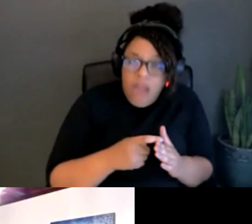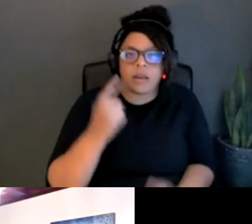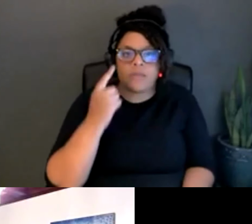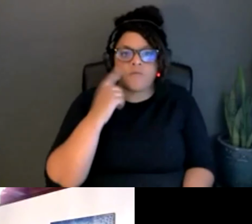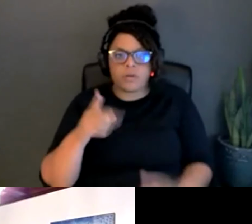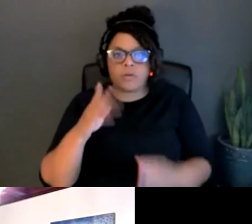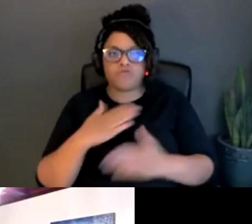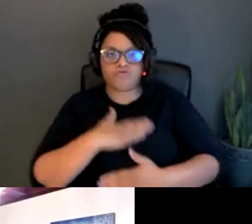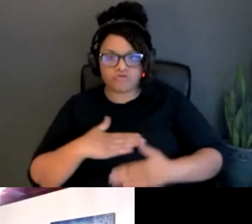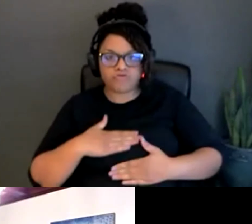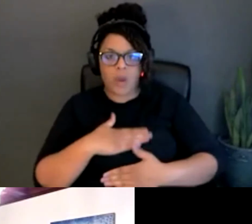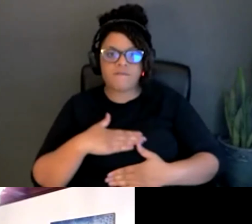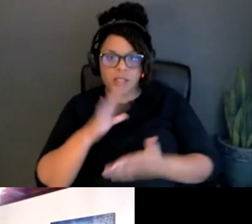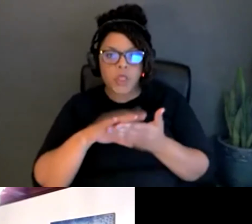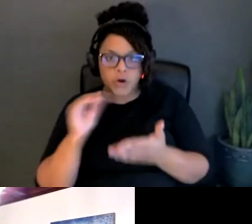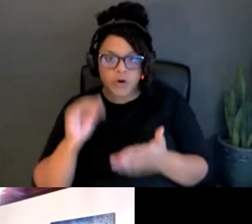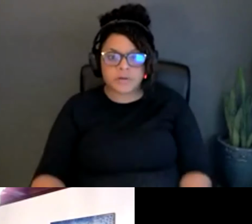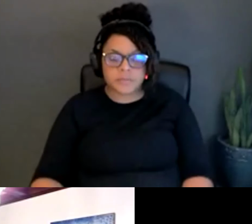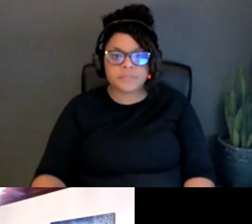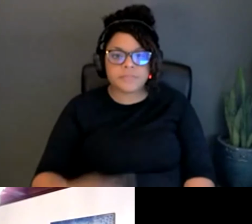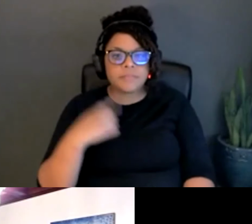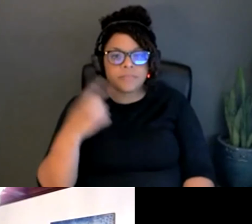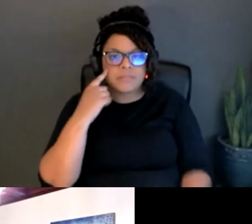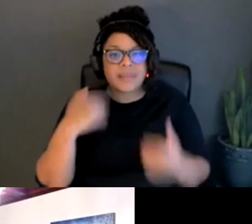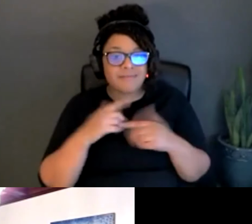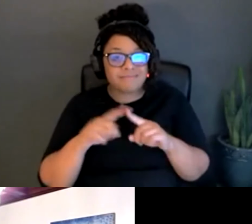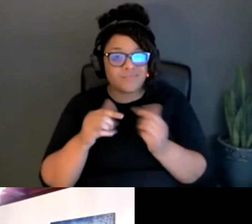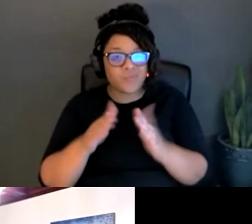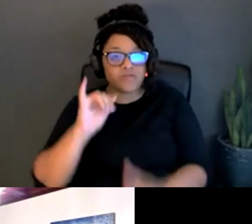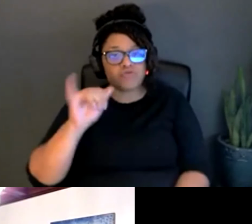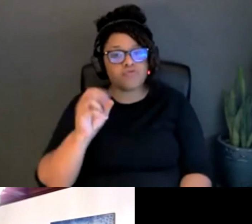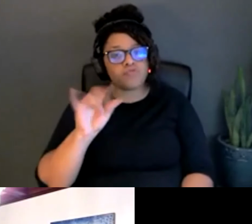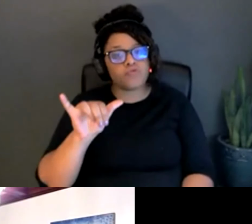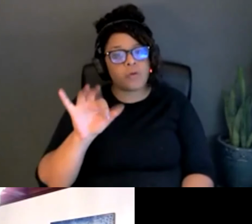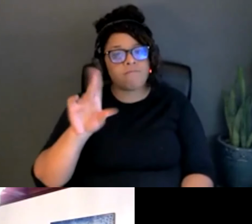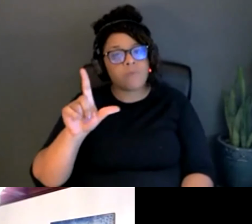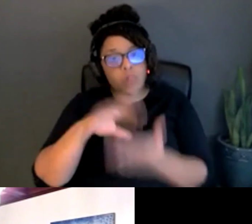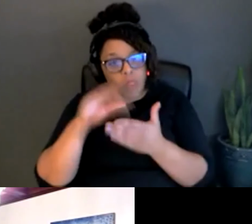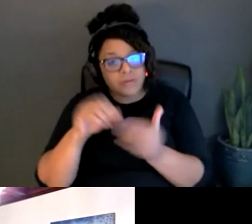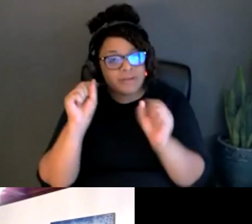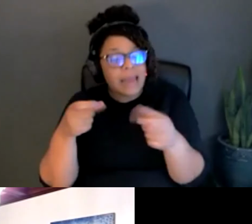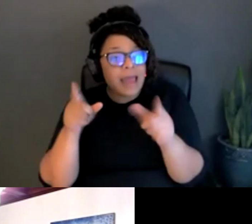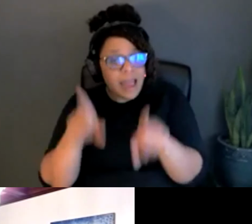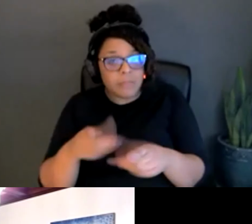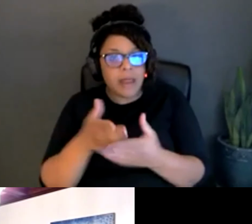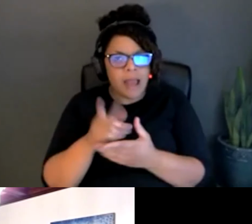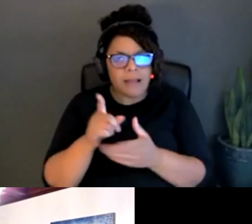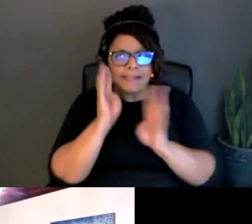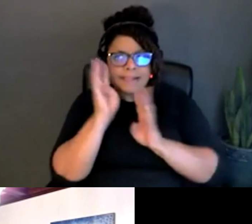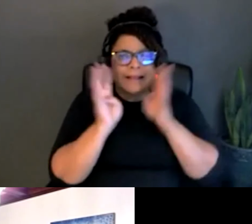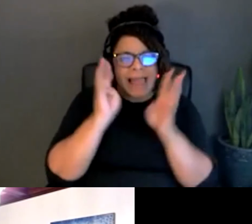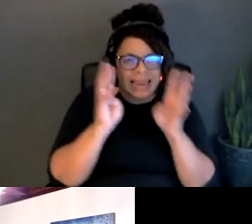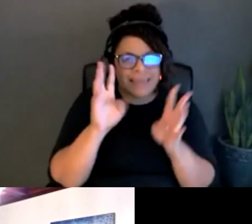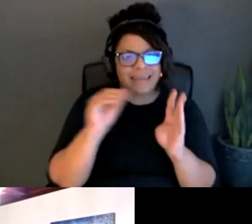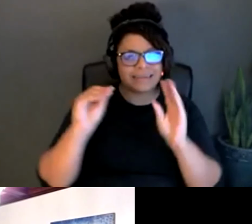all to joyful learning. I think there are ways in which joyful learning can happen through being creative and being